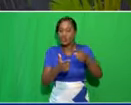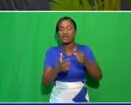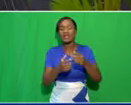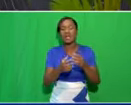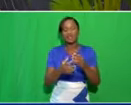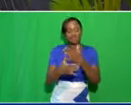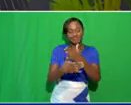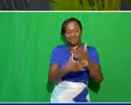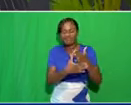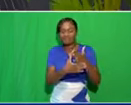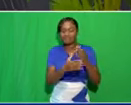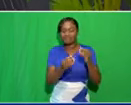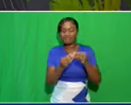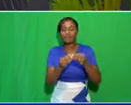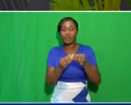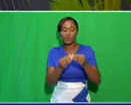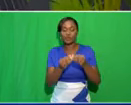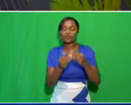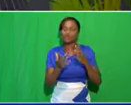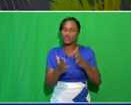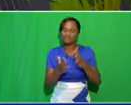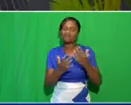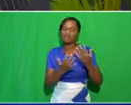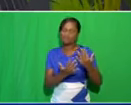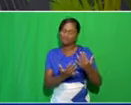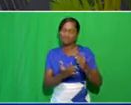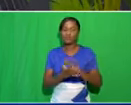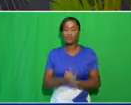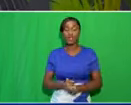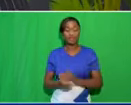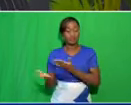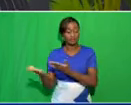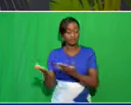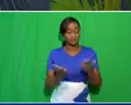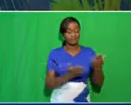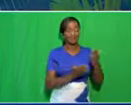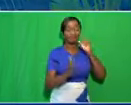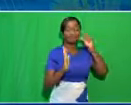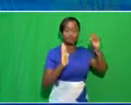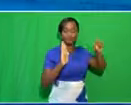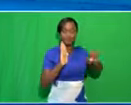discussions. So just bear with us. Let's go straight to our slides.